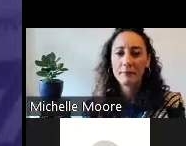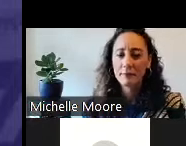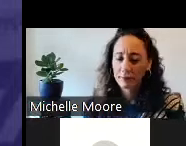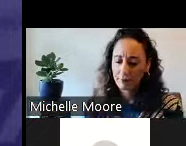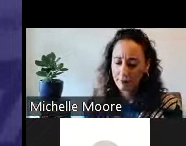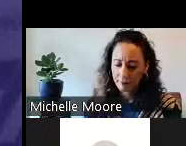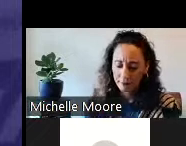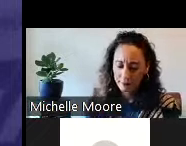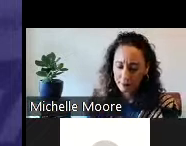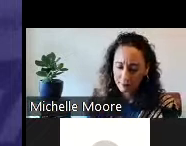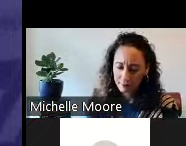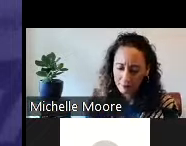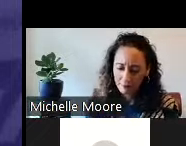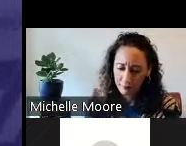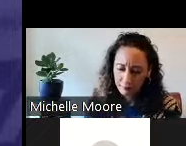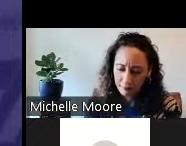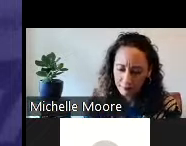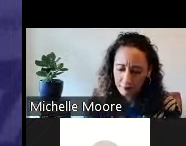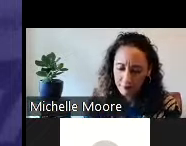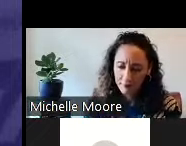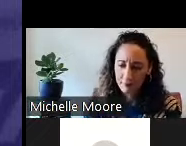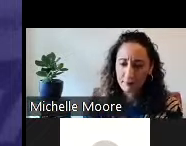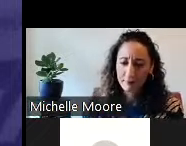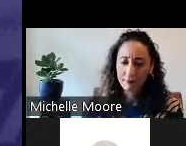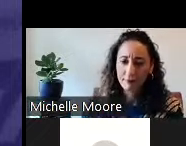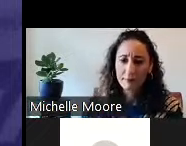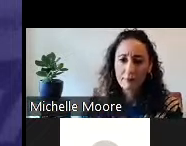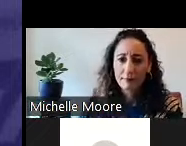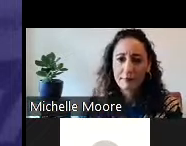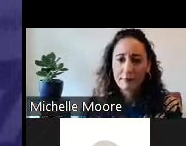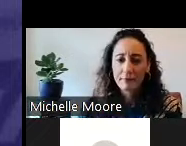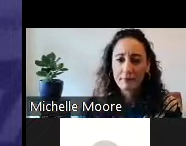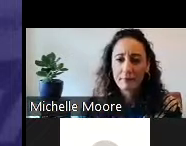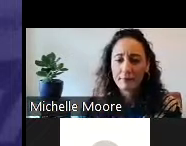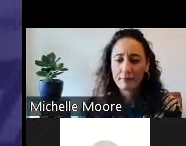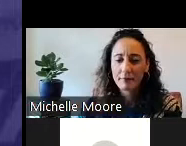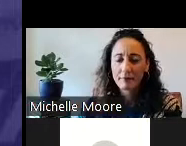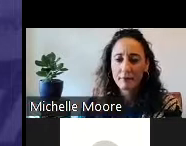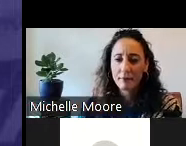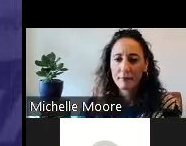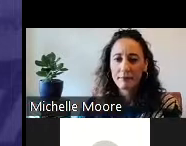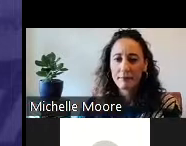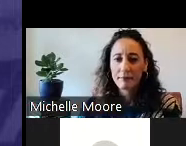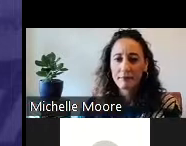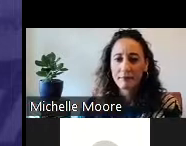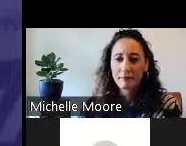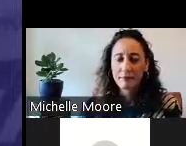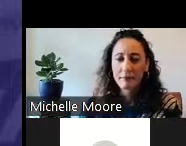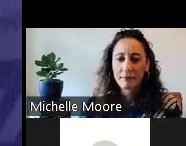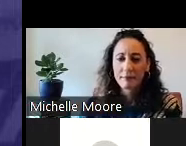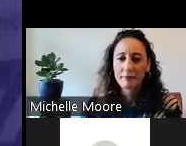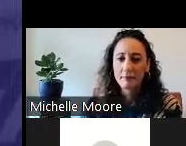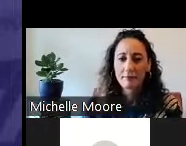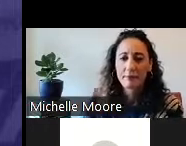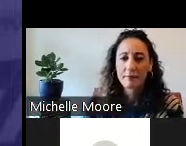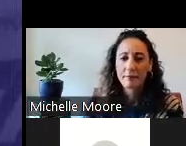the lives of individuals and entire communities. And everyone should have the opportunity to access these